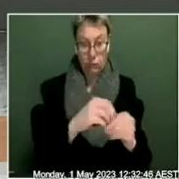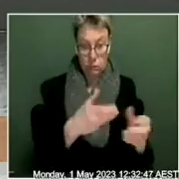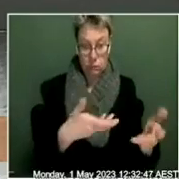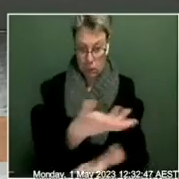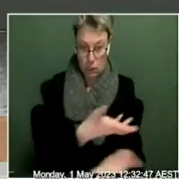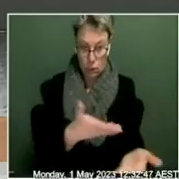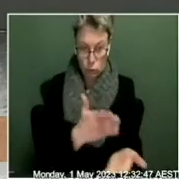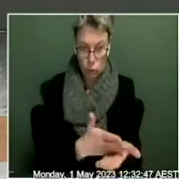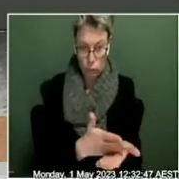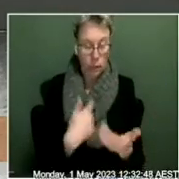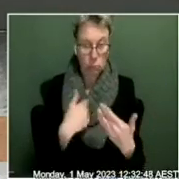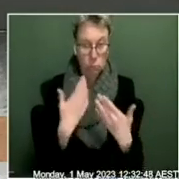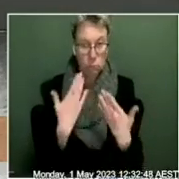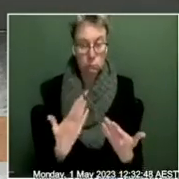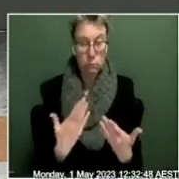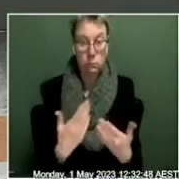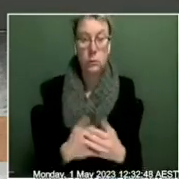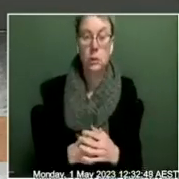indicated that it will